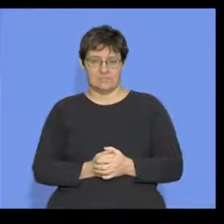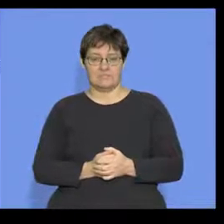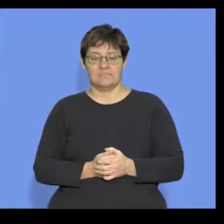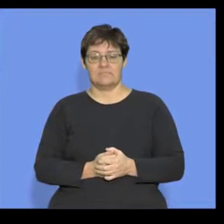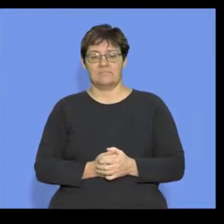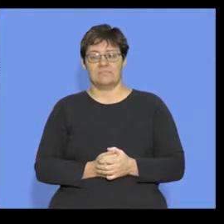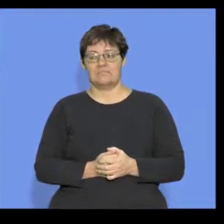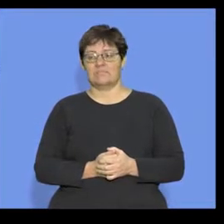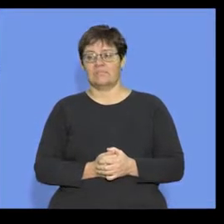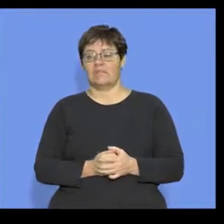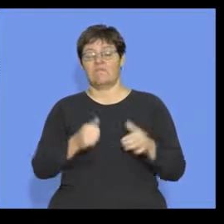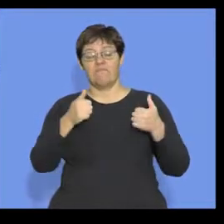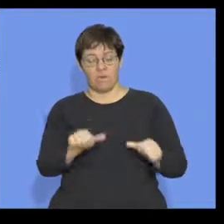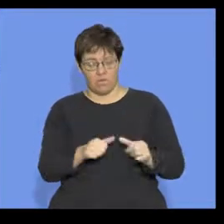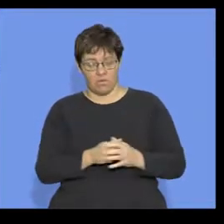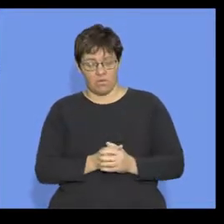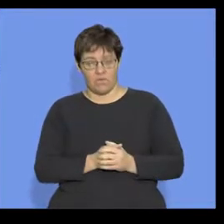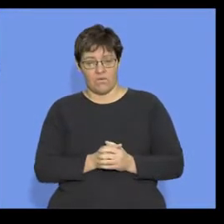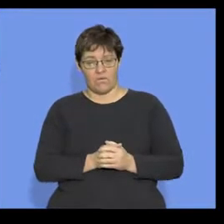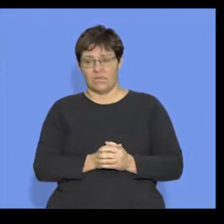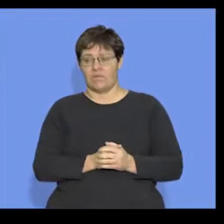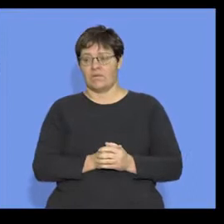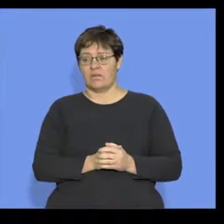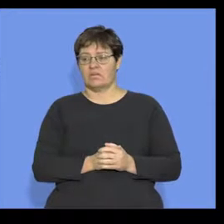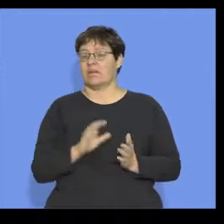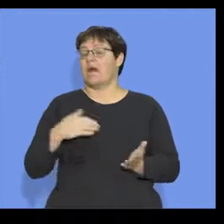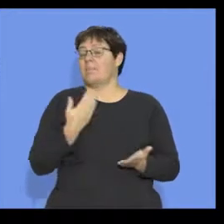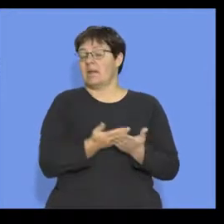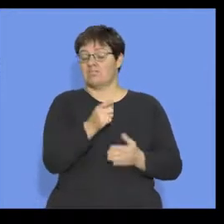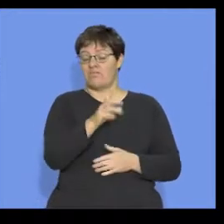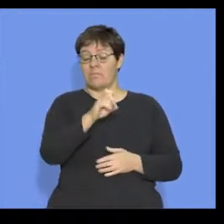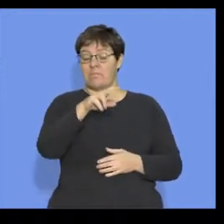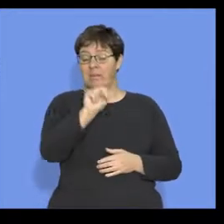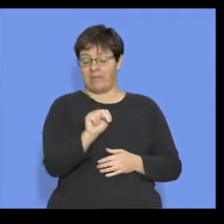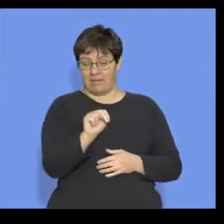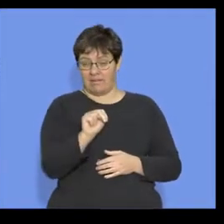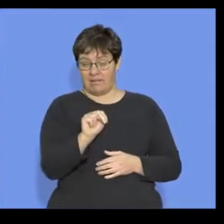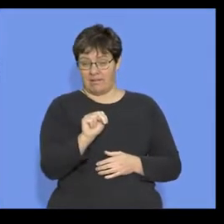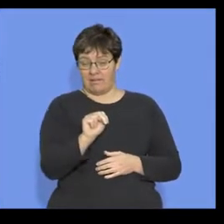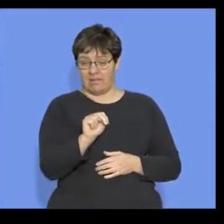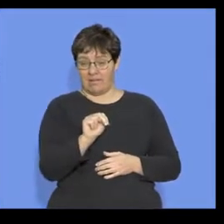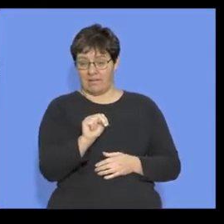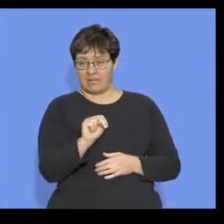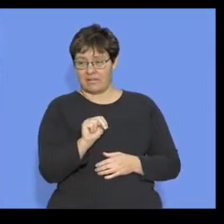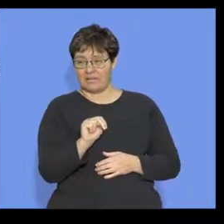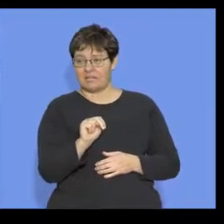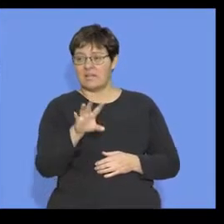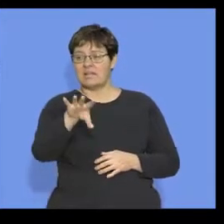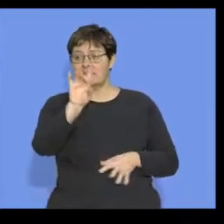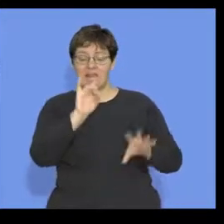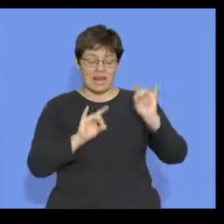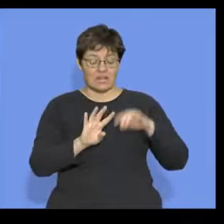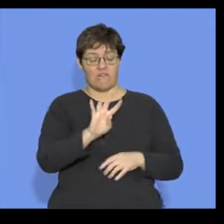Then followed by what? If a pin, this is the application of probability now, if a pin is made by